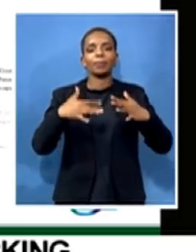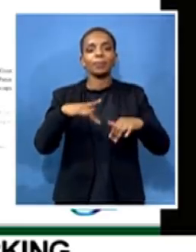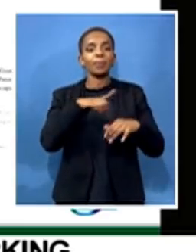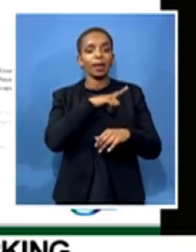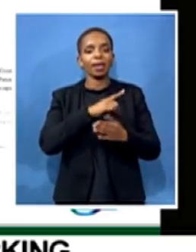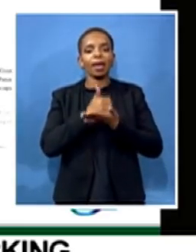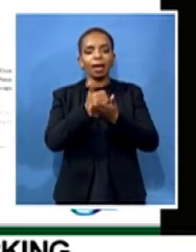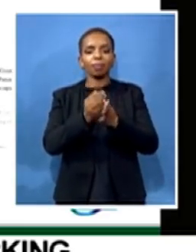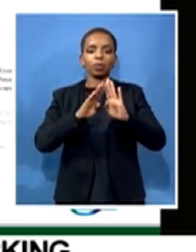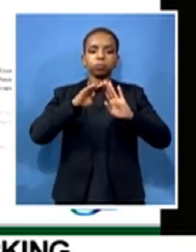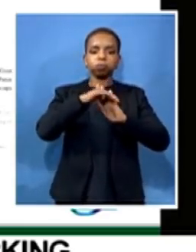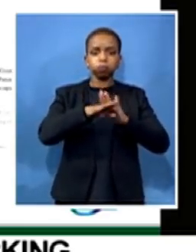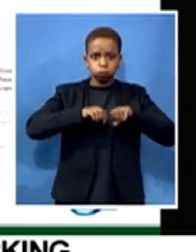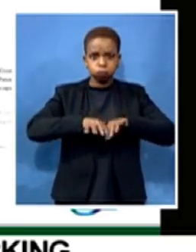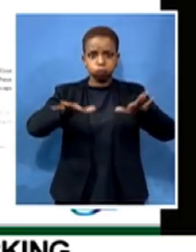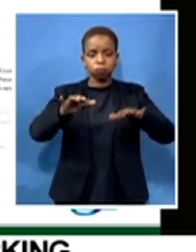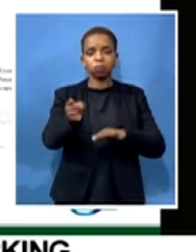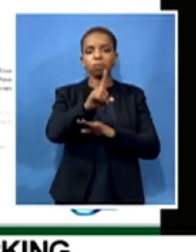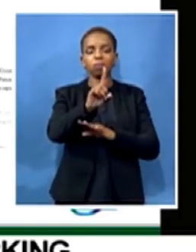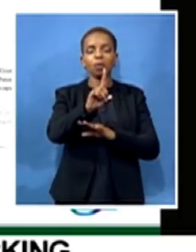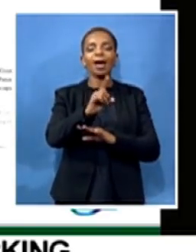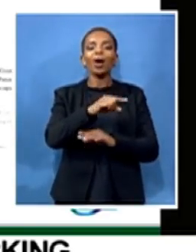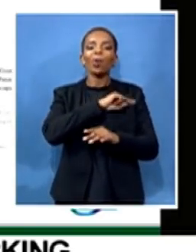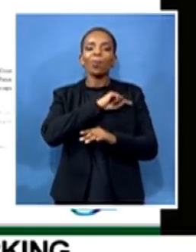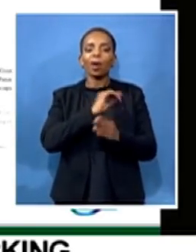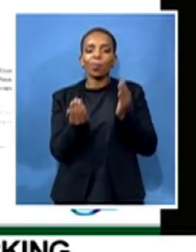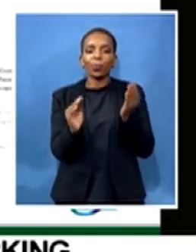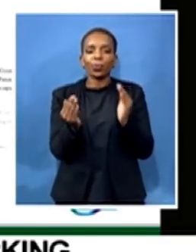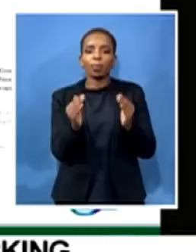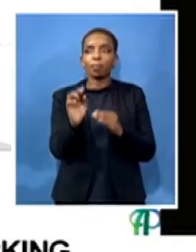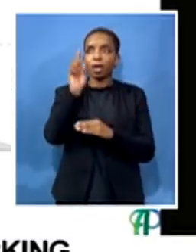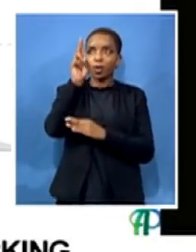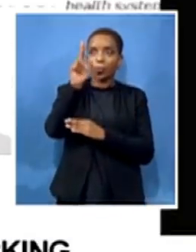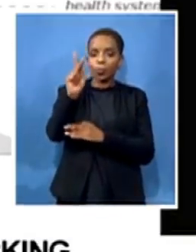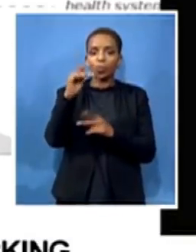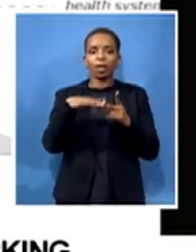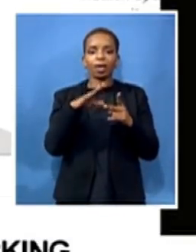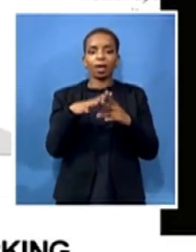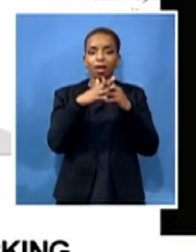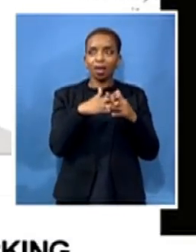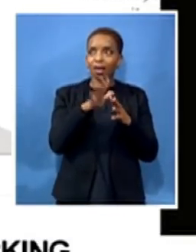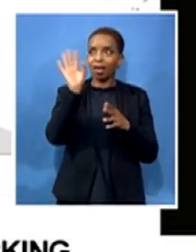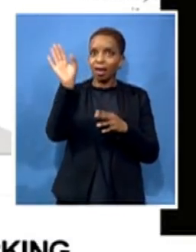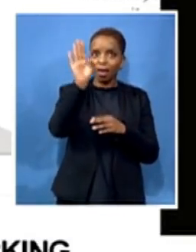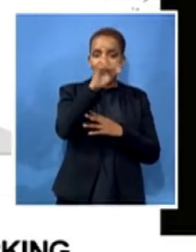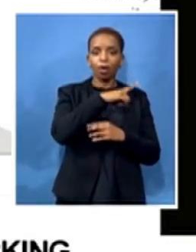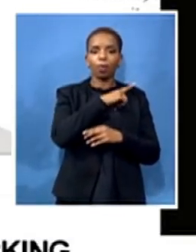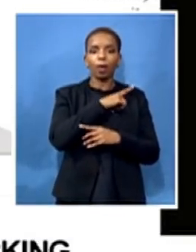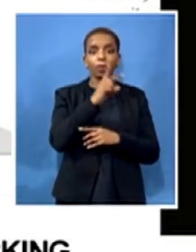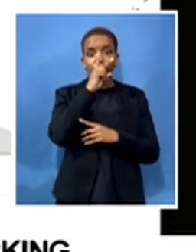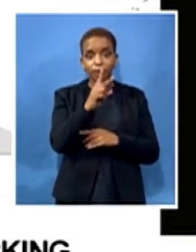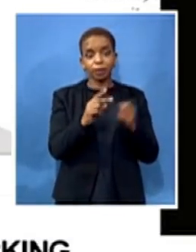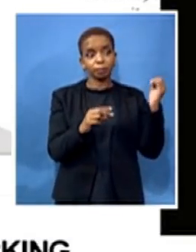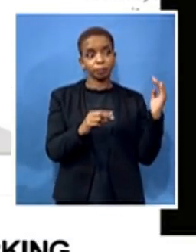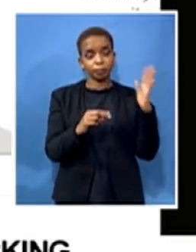Kingdom. And this was important to slow down the transmission. And if you look at the curve that we've put on the slide, it indicates that